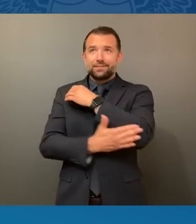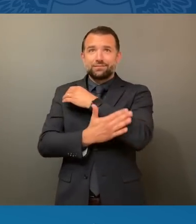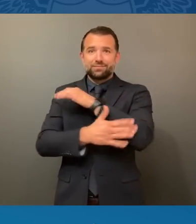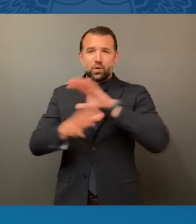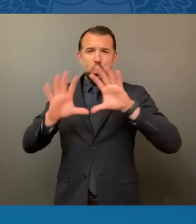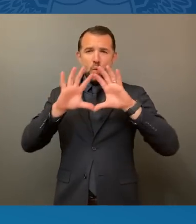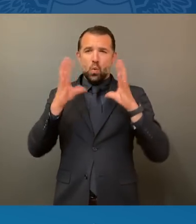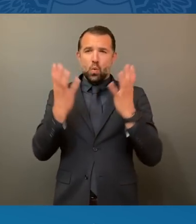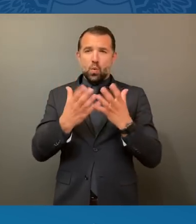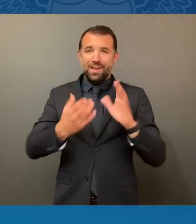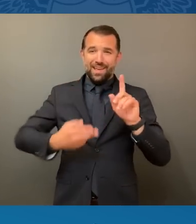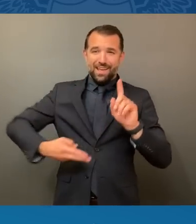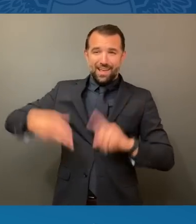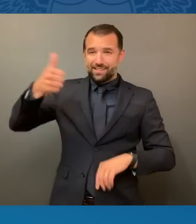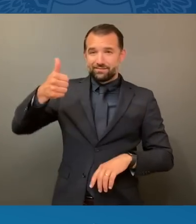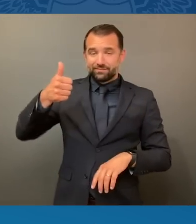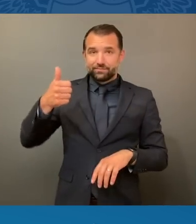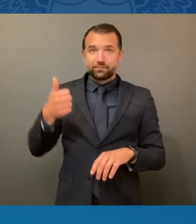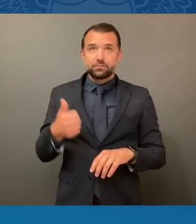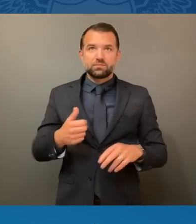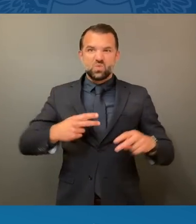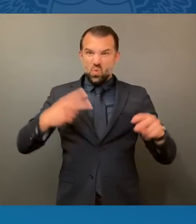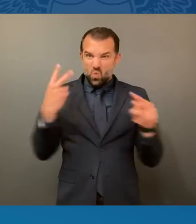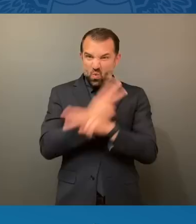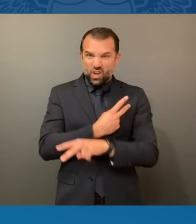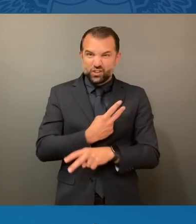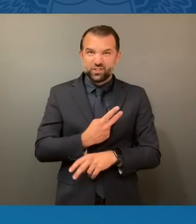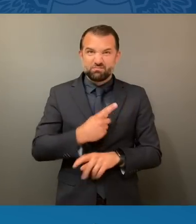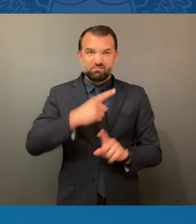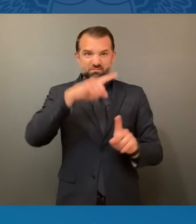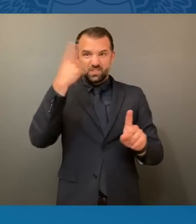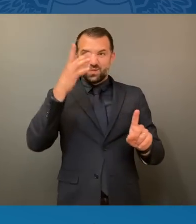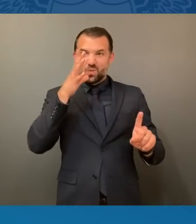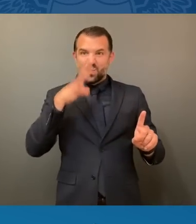to 4 times more likely to die in connection with childbirth than other women.